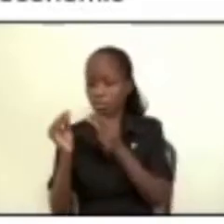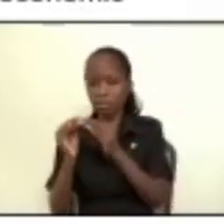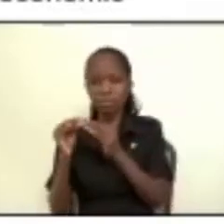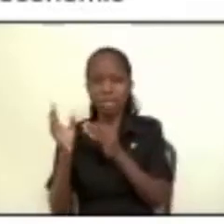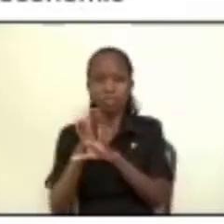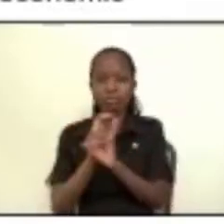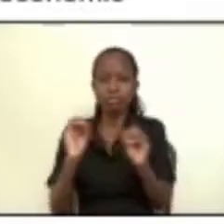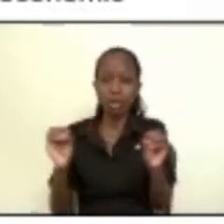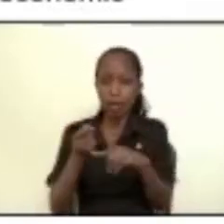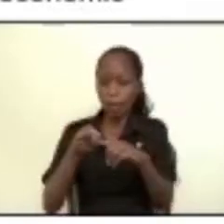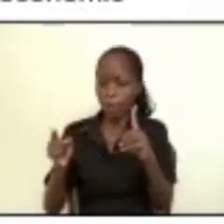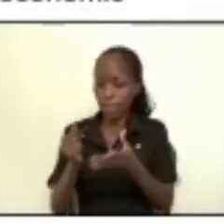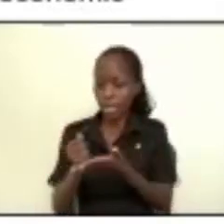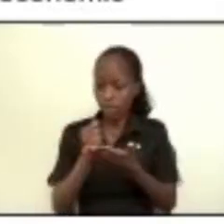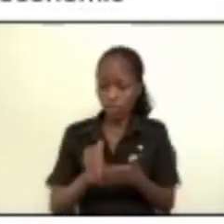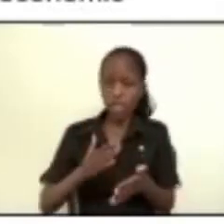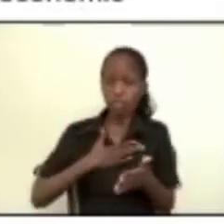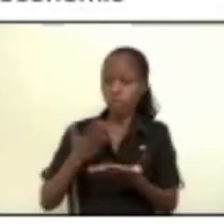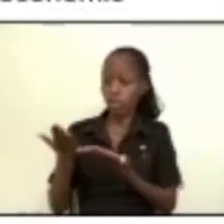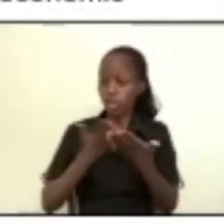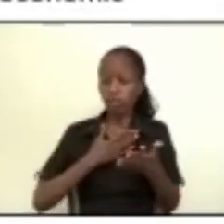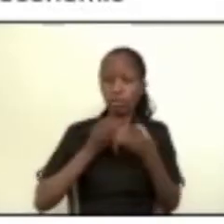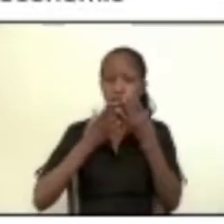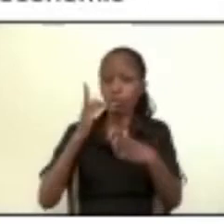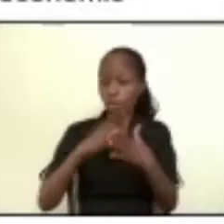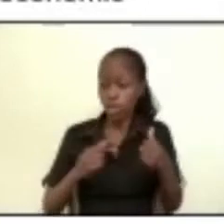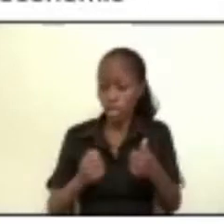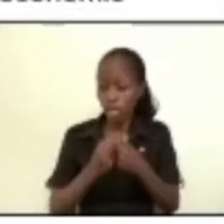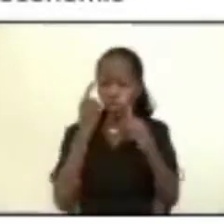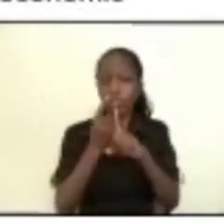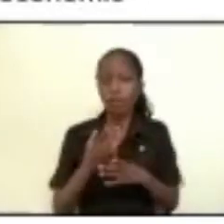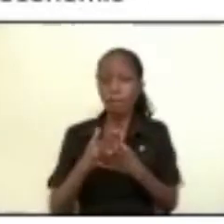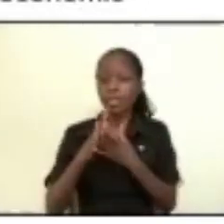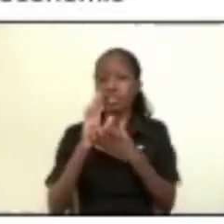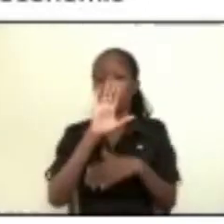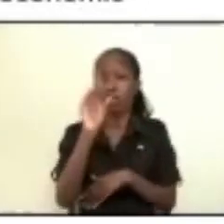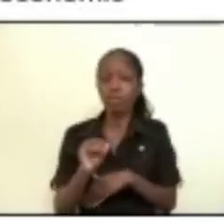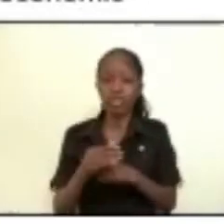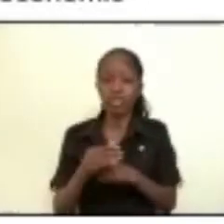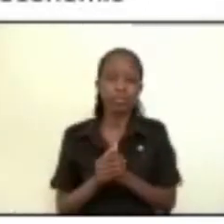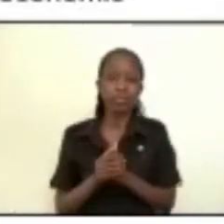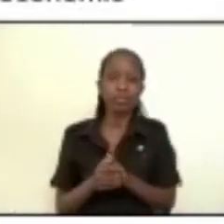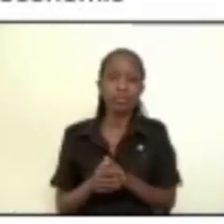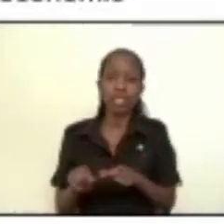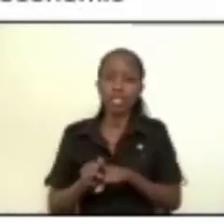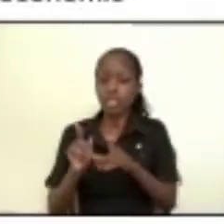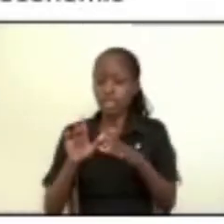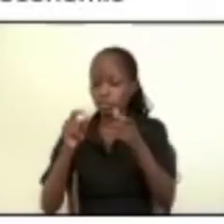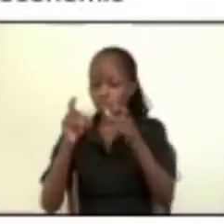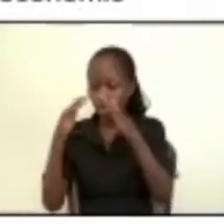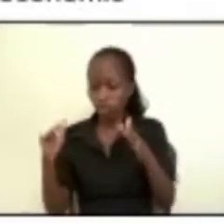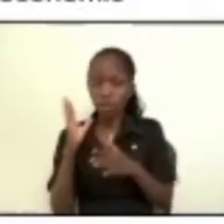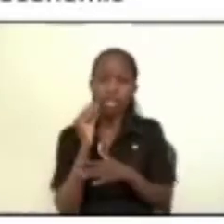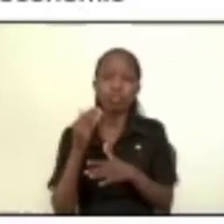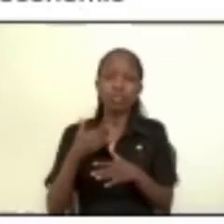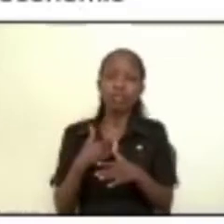so influential in terms of feeding me with information on what's happening in different parts of the continent. Some media houses have experienced